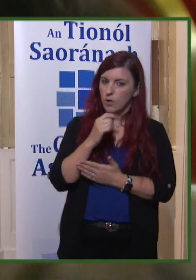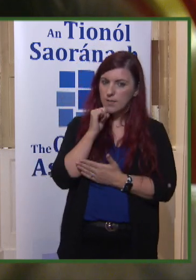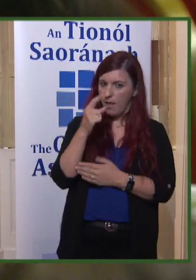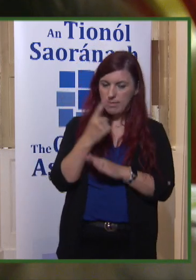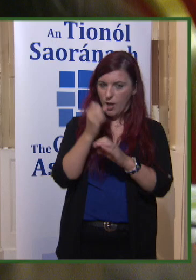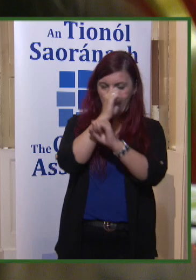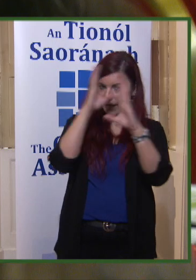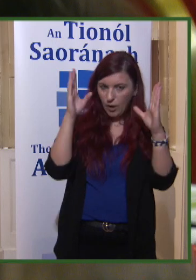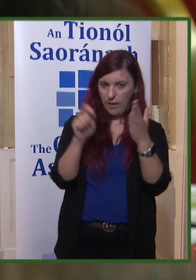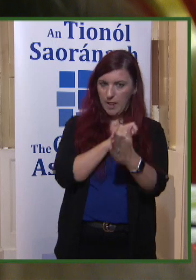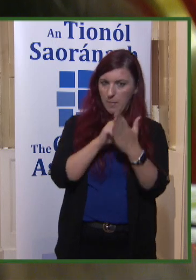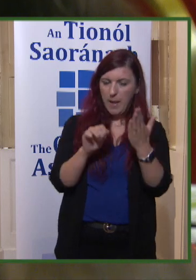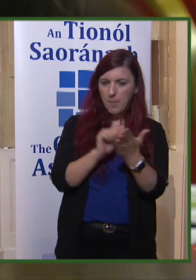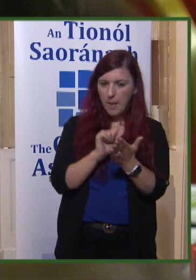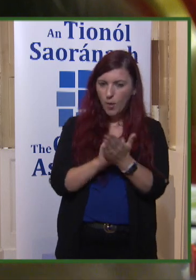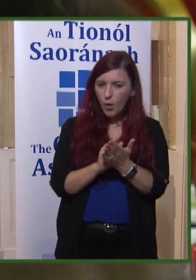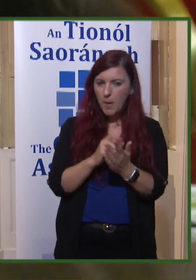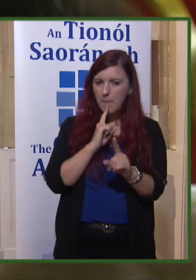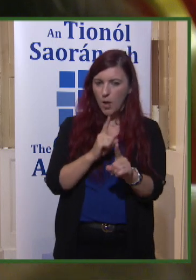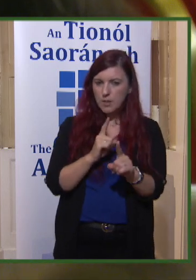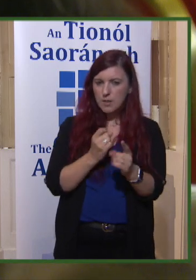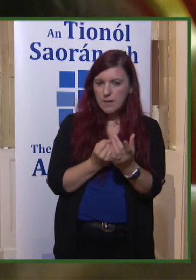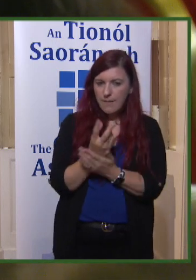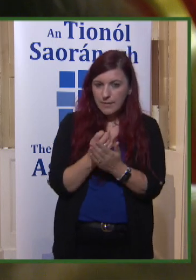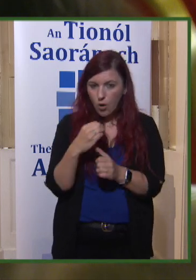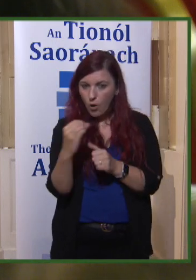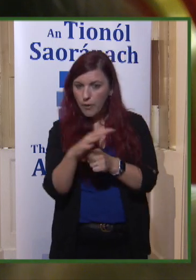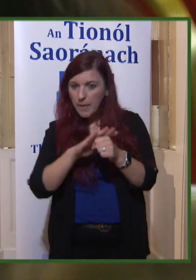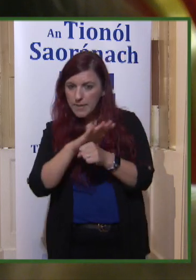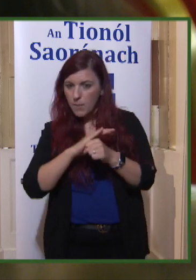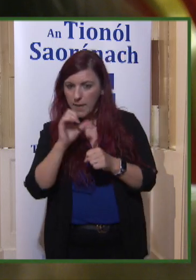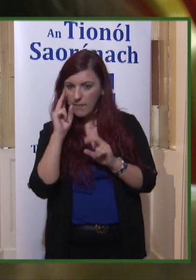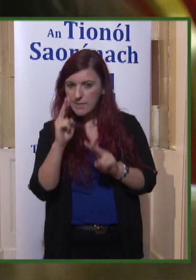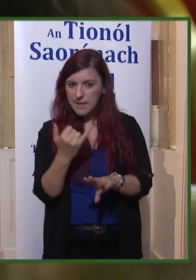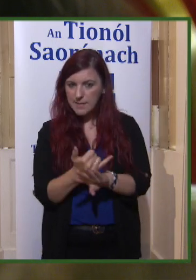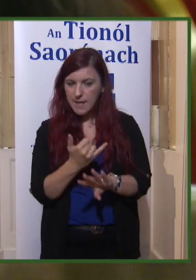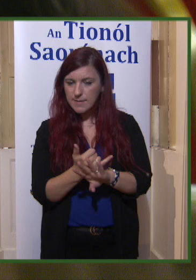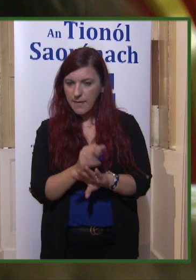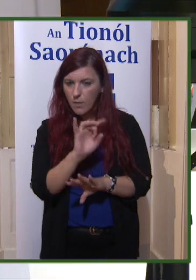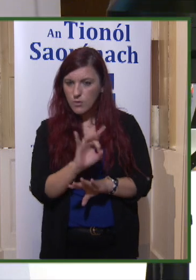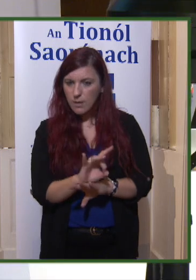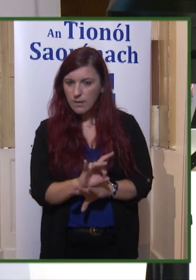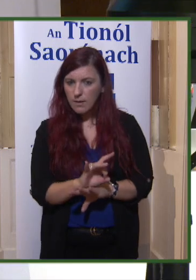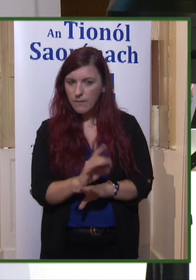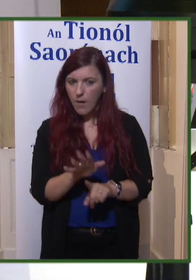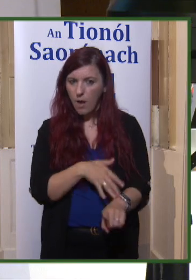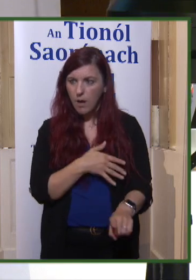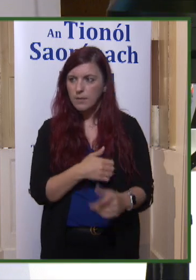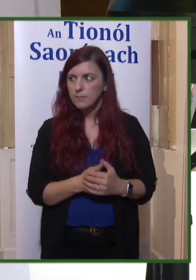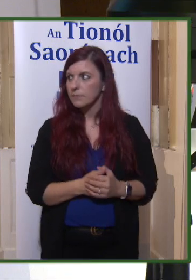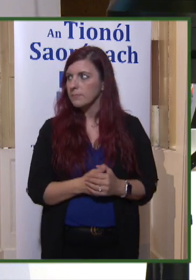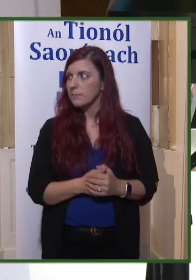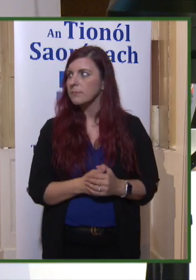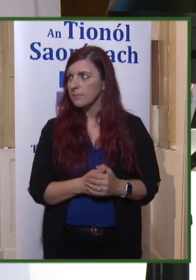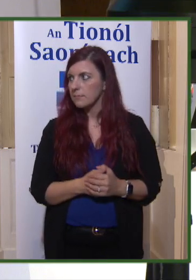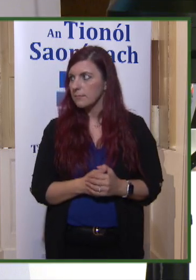So are there other things that we're deciding on that are defined elsewhere that are not contained in the ballot paper? It's a question. Can we come back to us when we've dealt with this? Can we